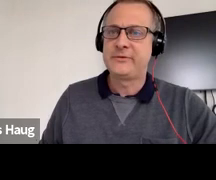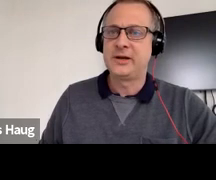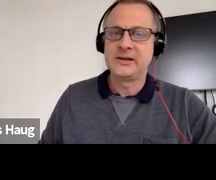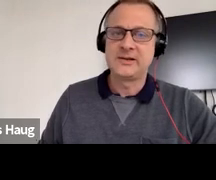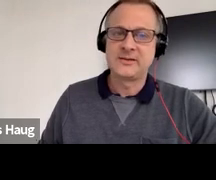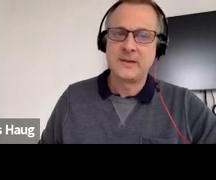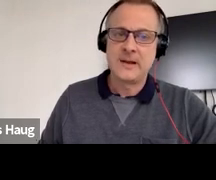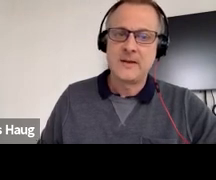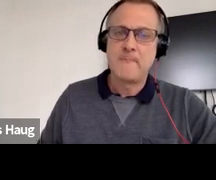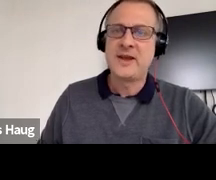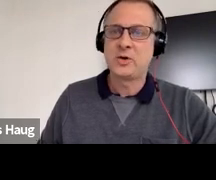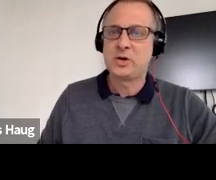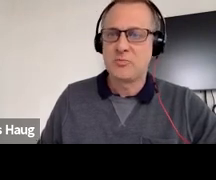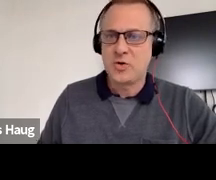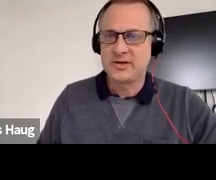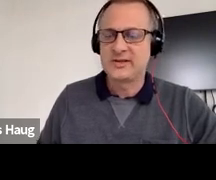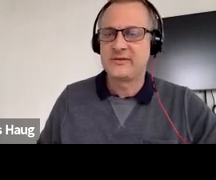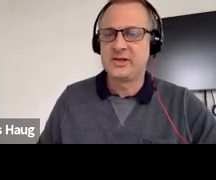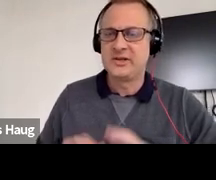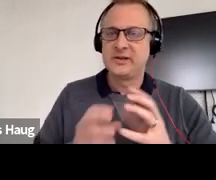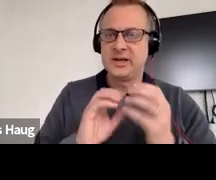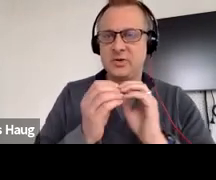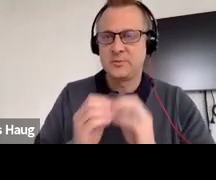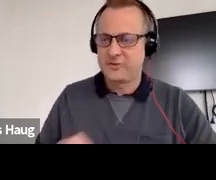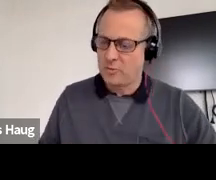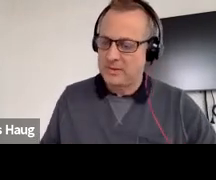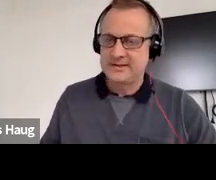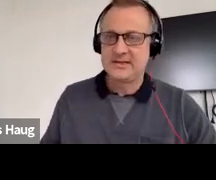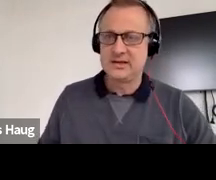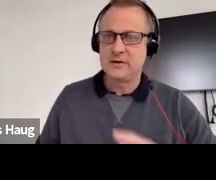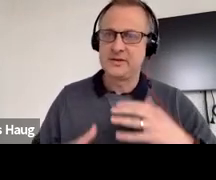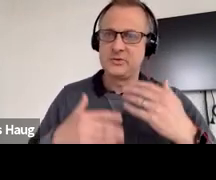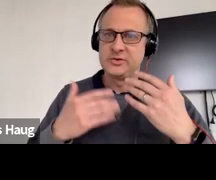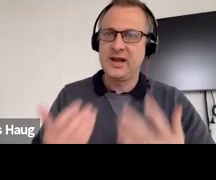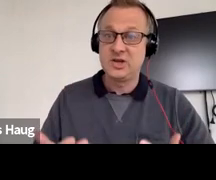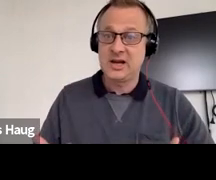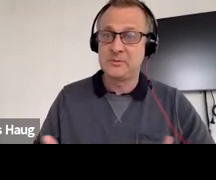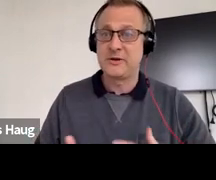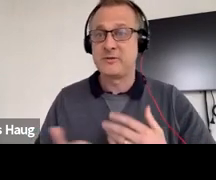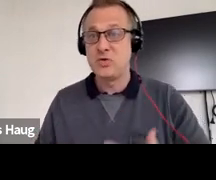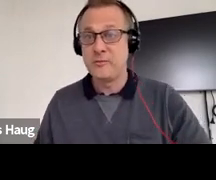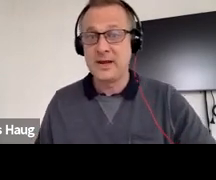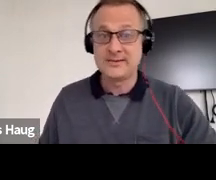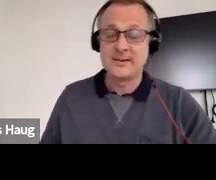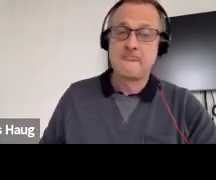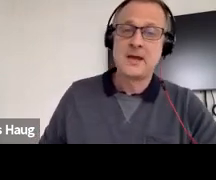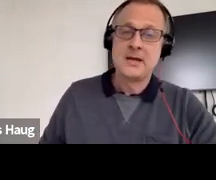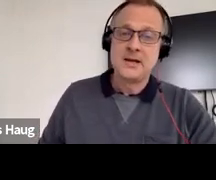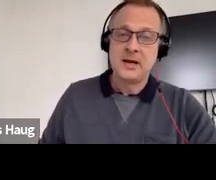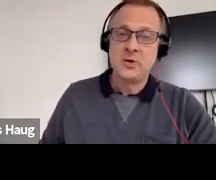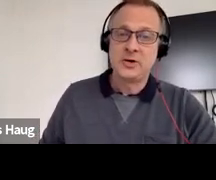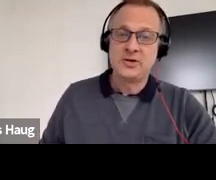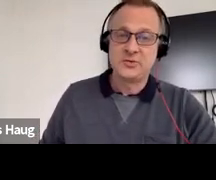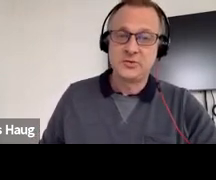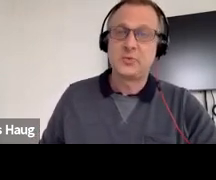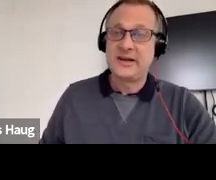have different manual components that are very different in terms of complexity of the used hand shapes, of the movements,